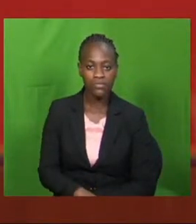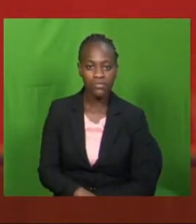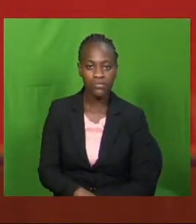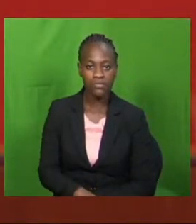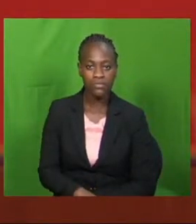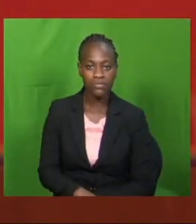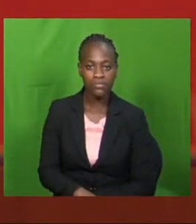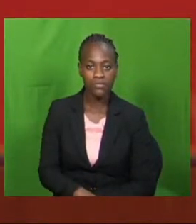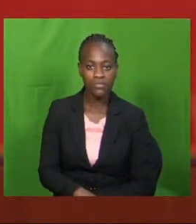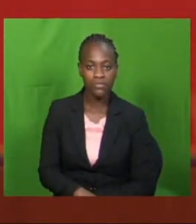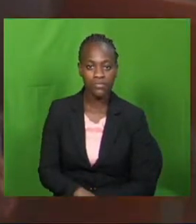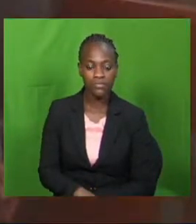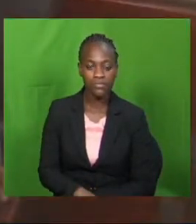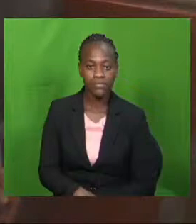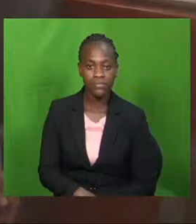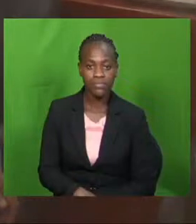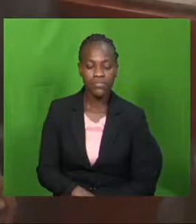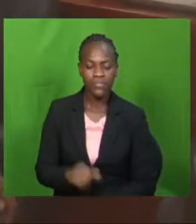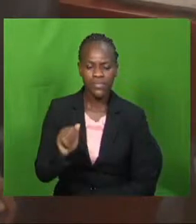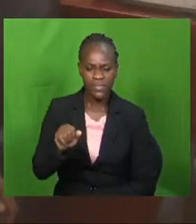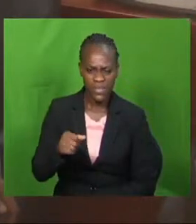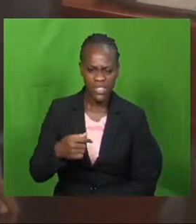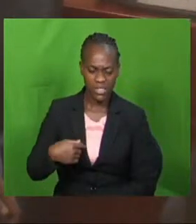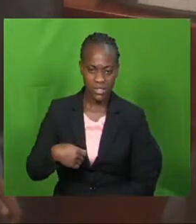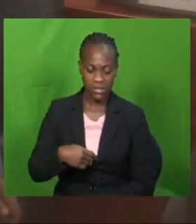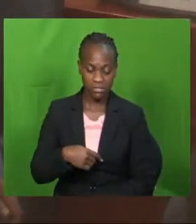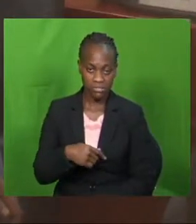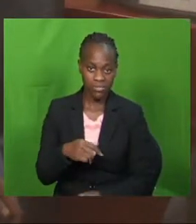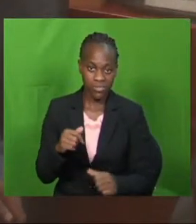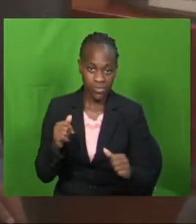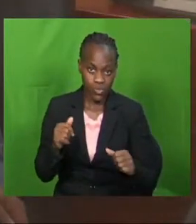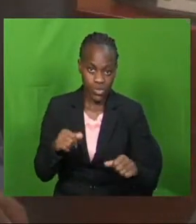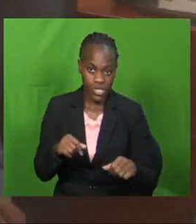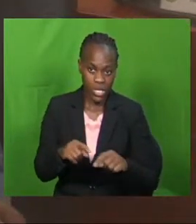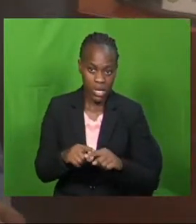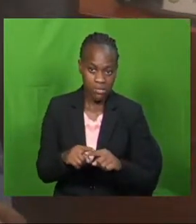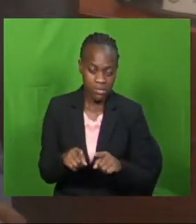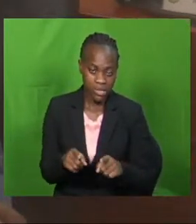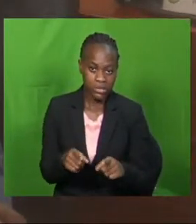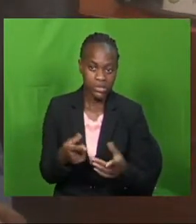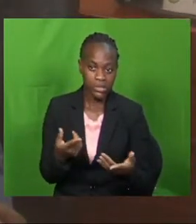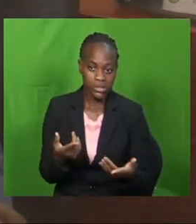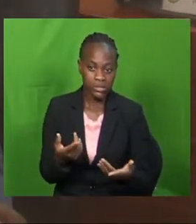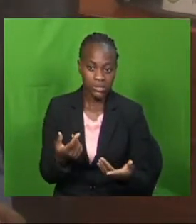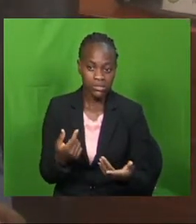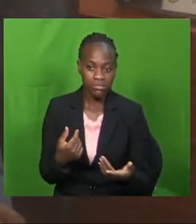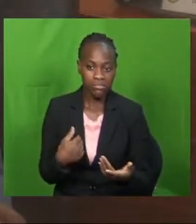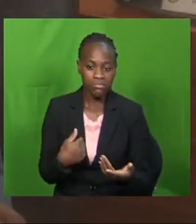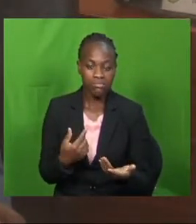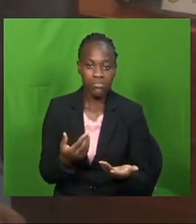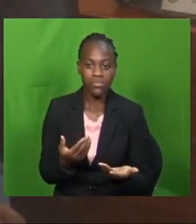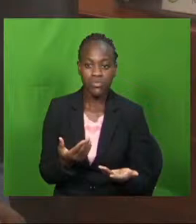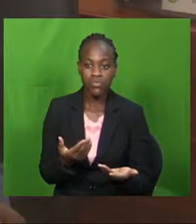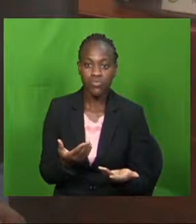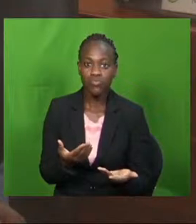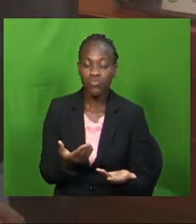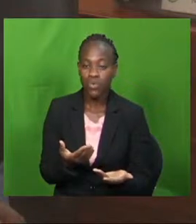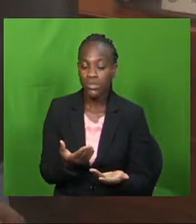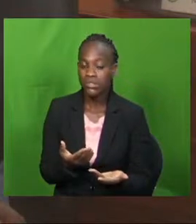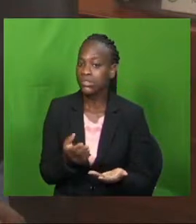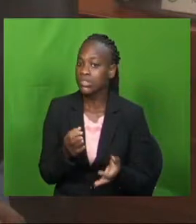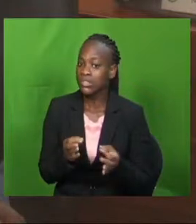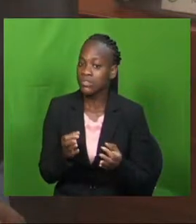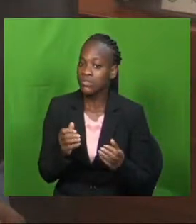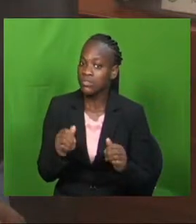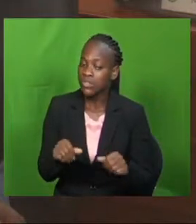yes, we could, but may I apply to you to indulge us to